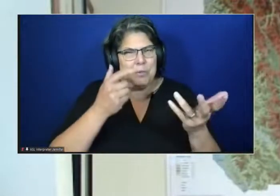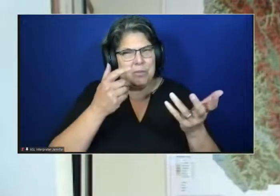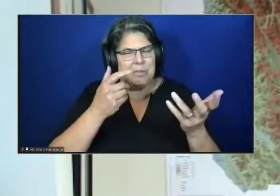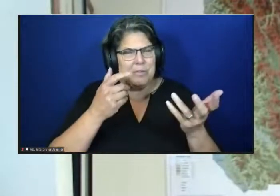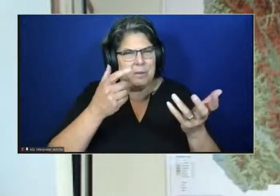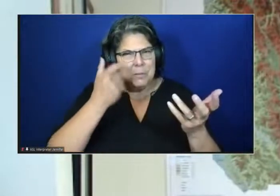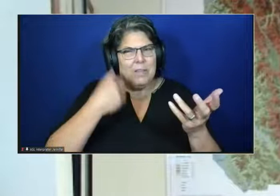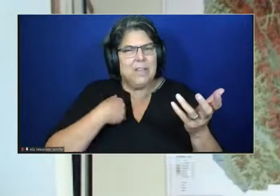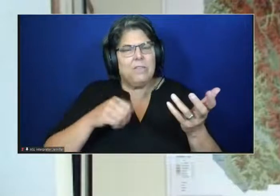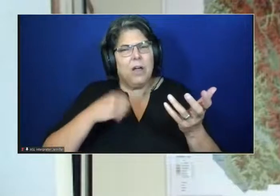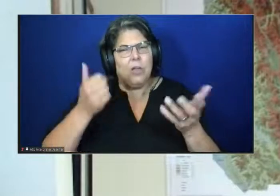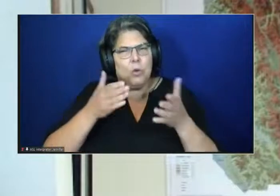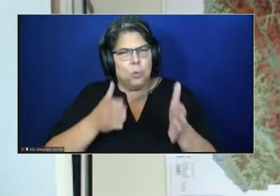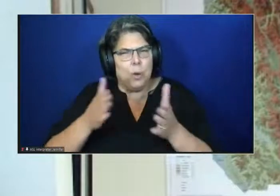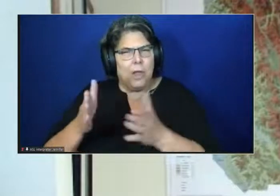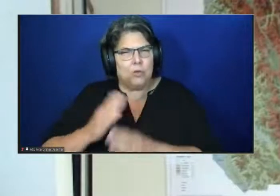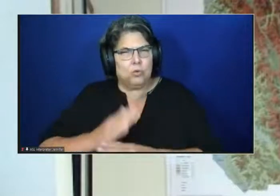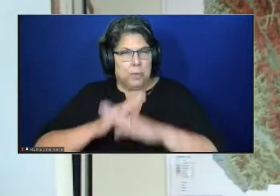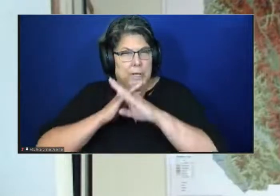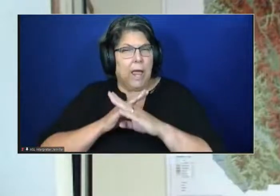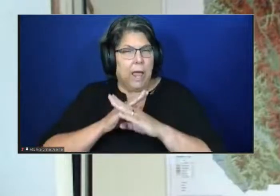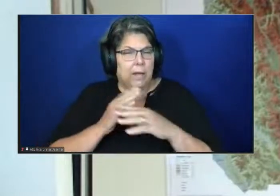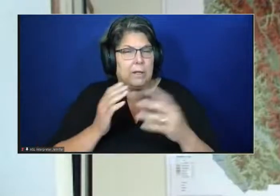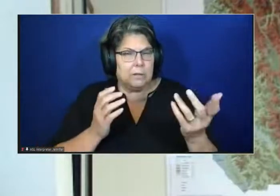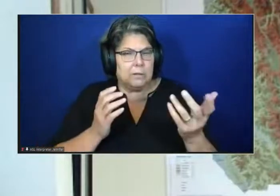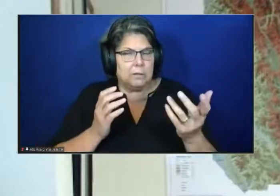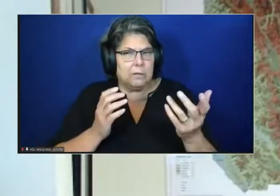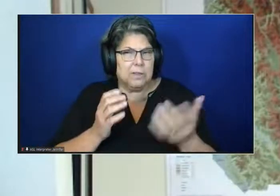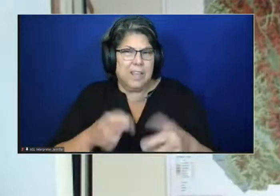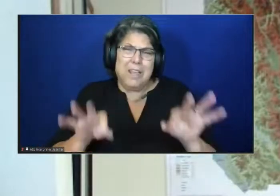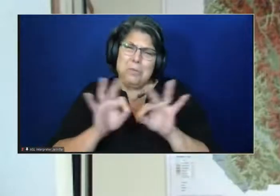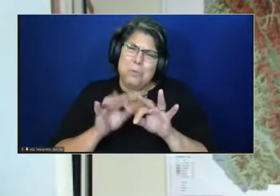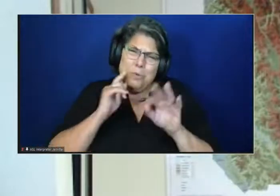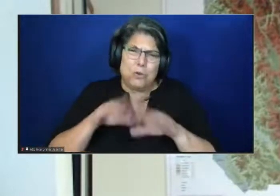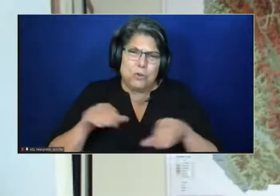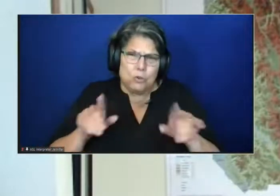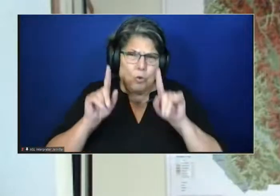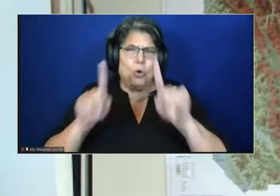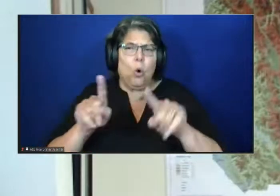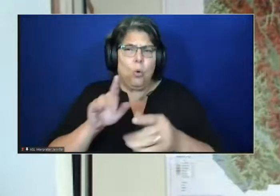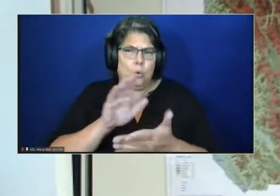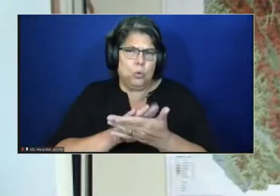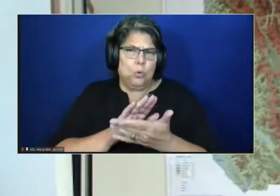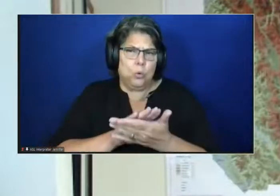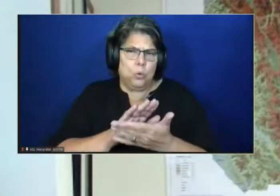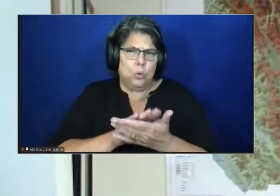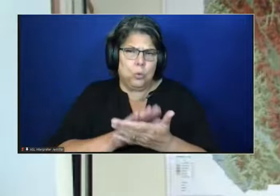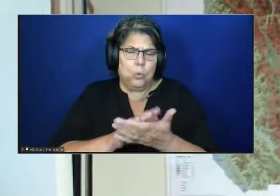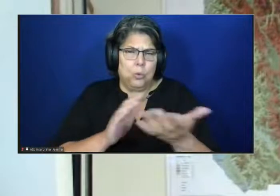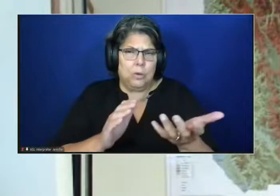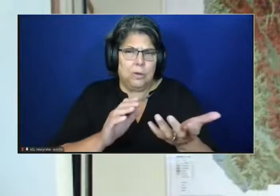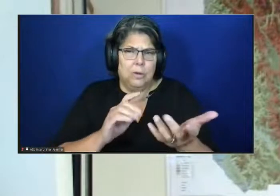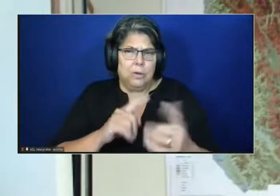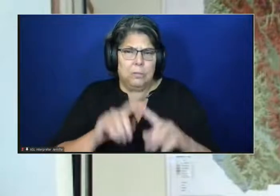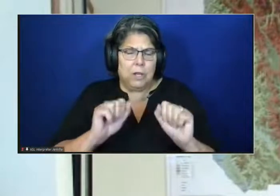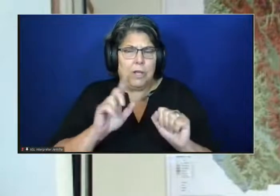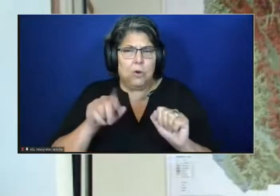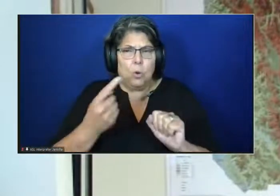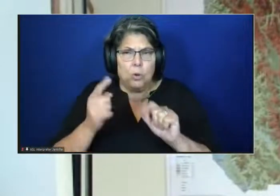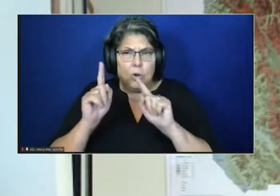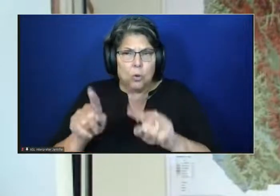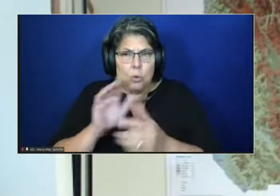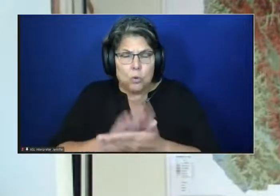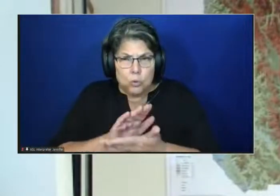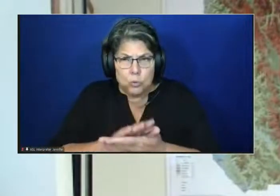protection that seem to be doing well, and the importance of having children in school and only be able to fit them in our schools and in our school buses if